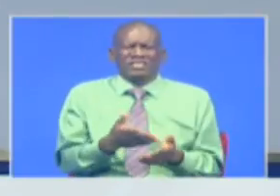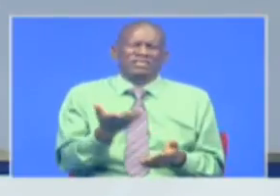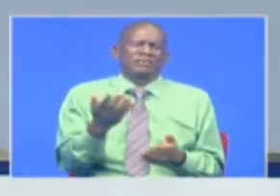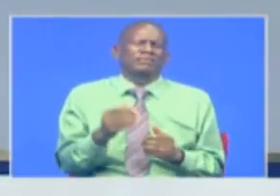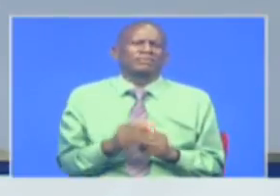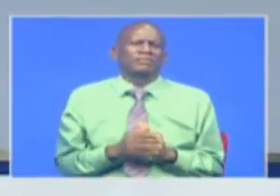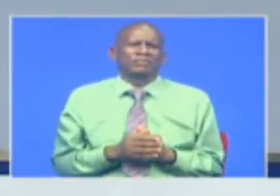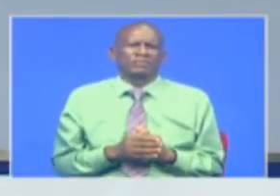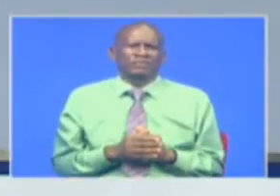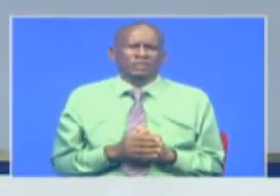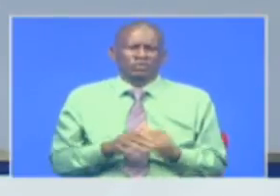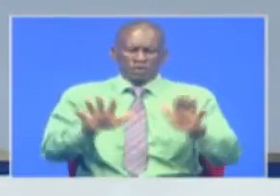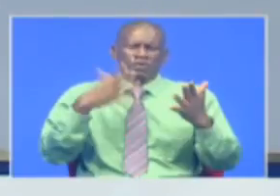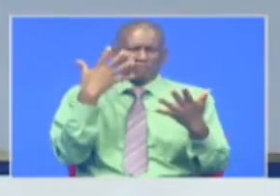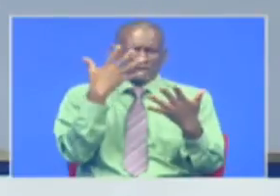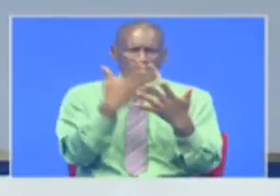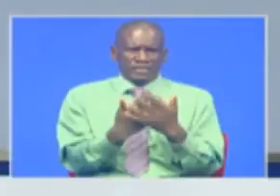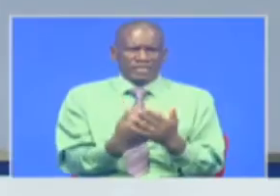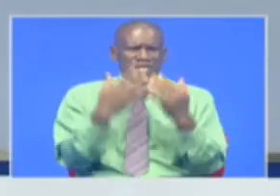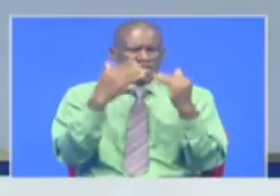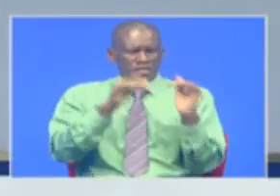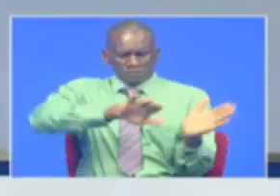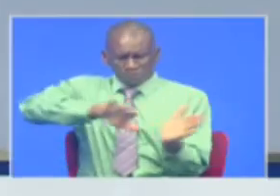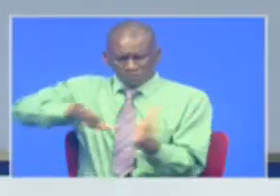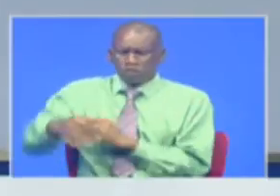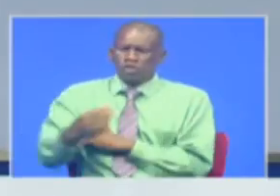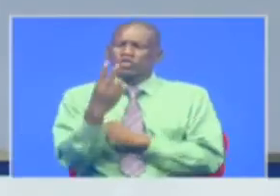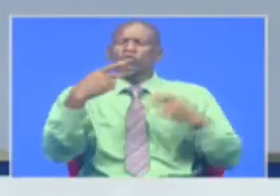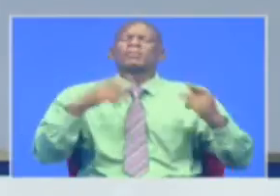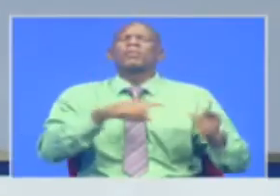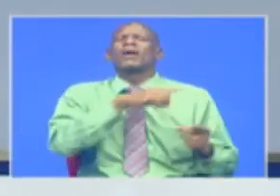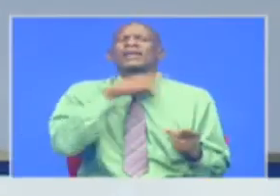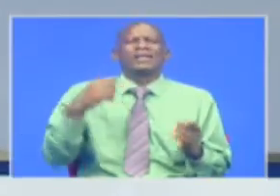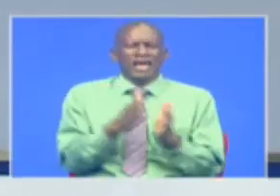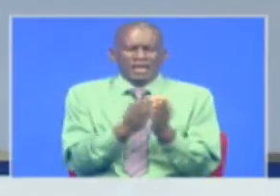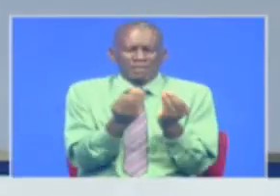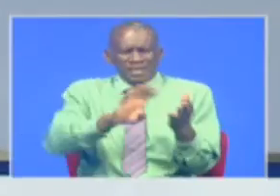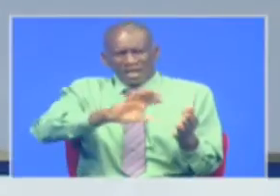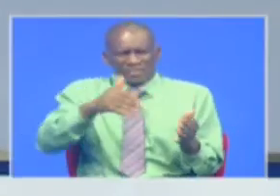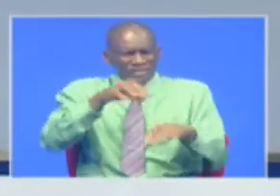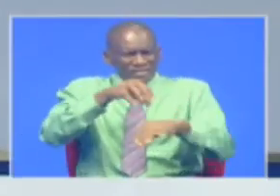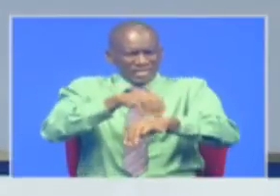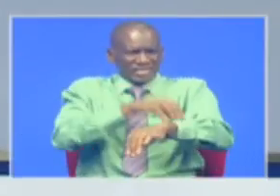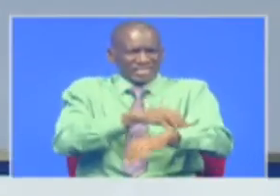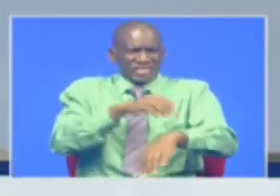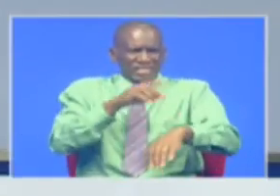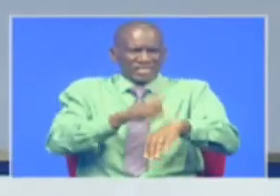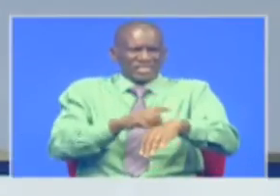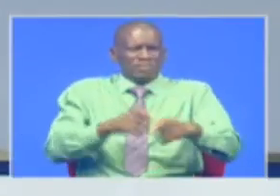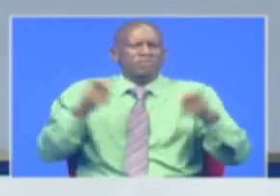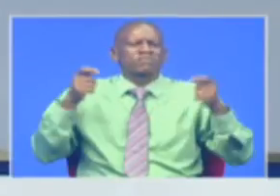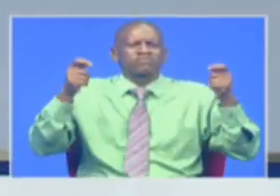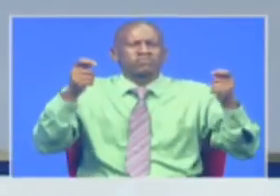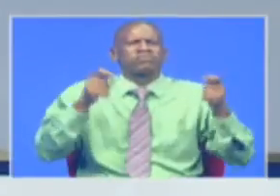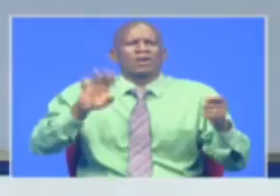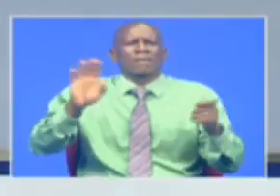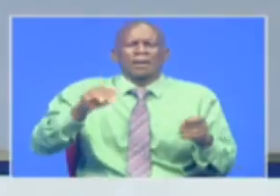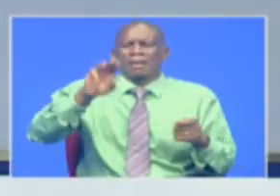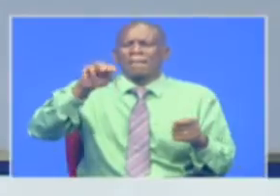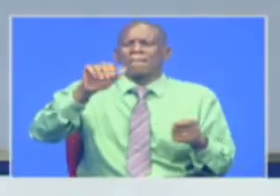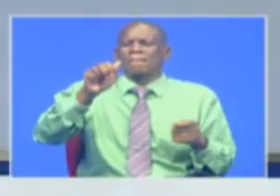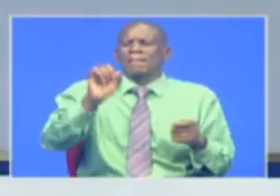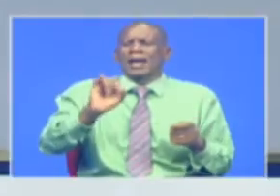a situation. Elsewhere now, two people were killed and several others injured during protests by Maimahu